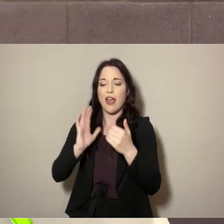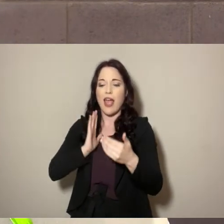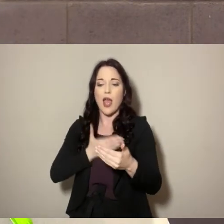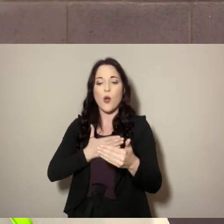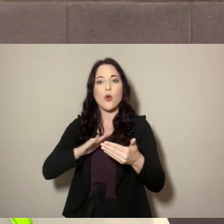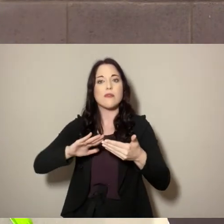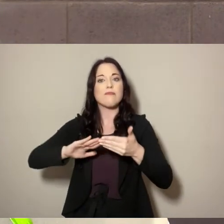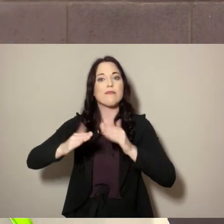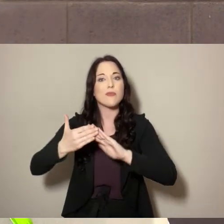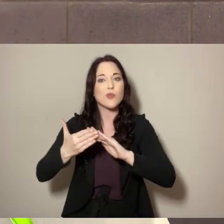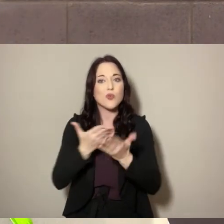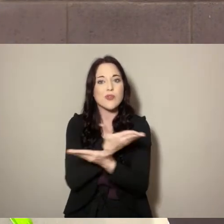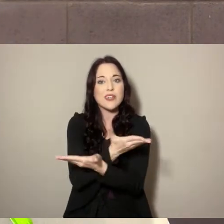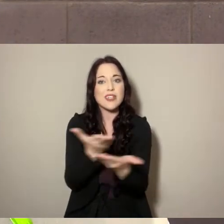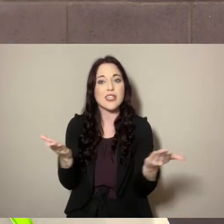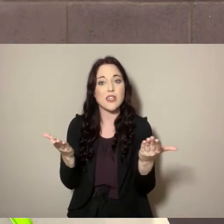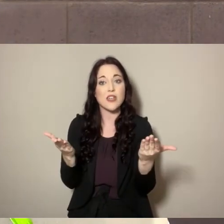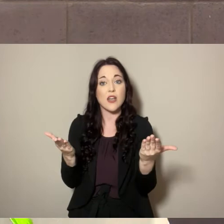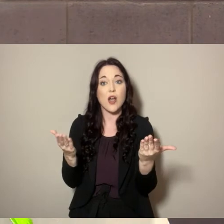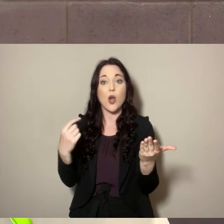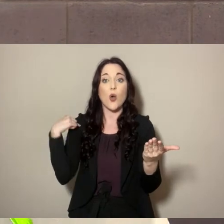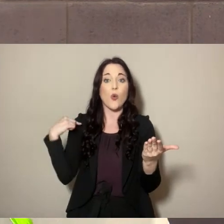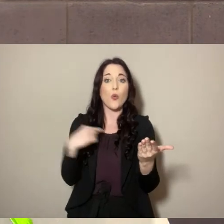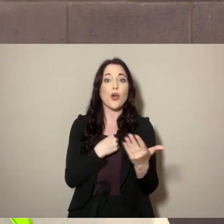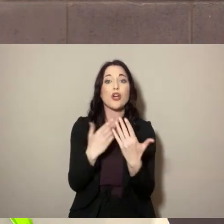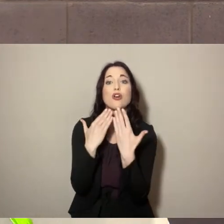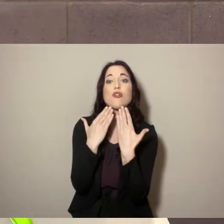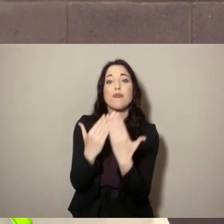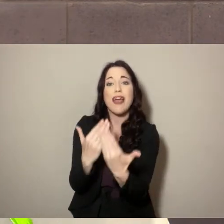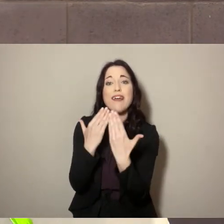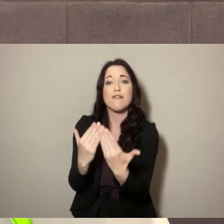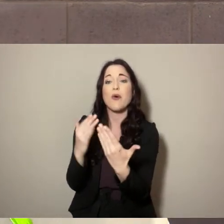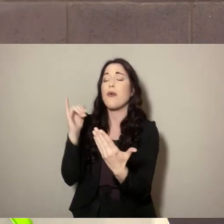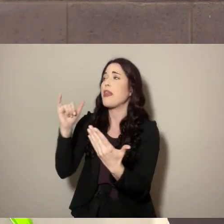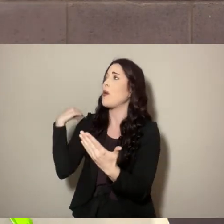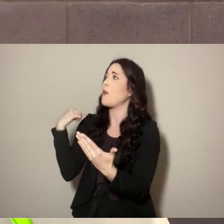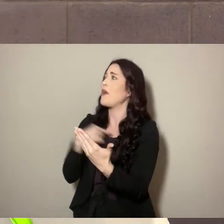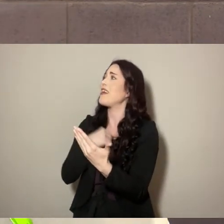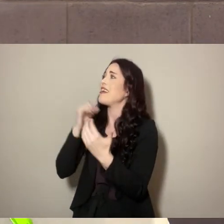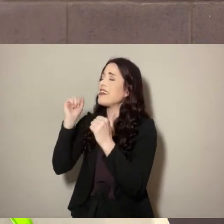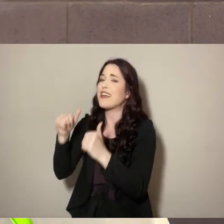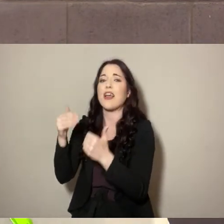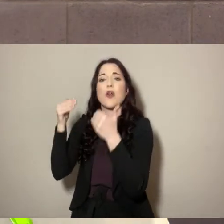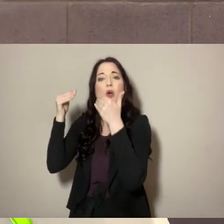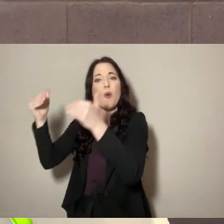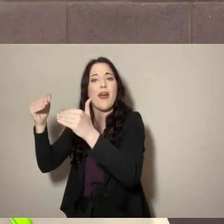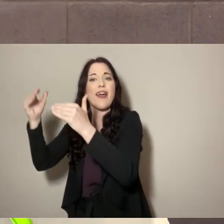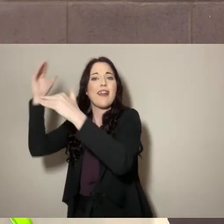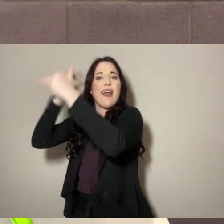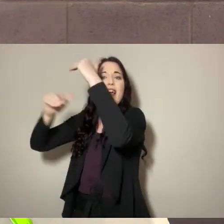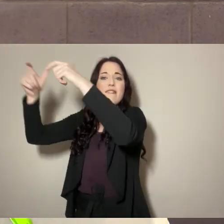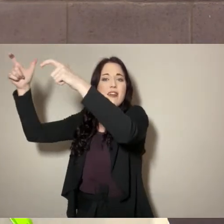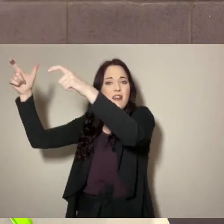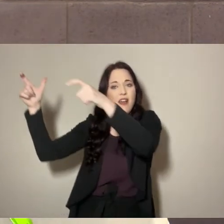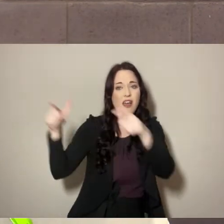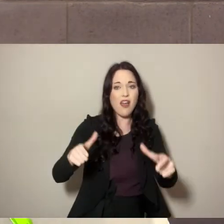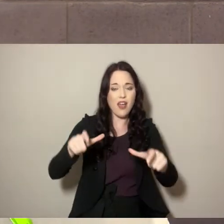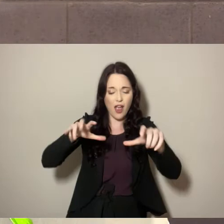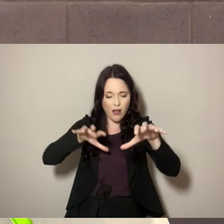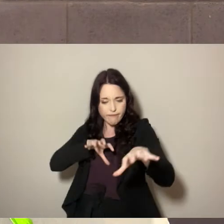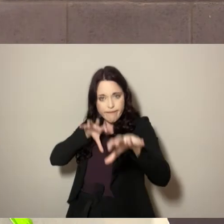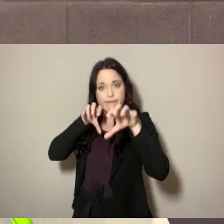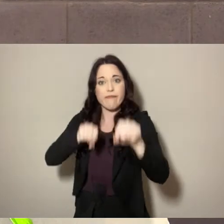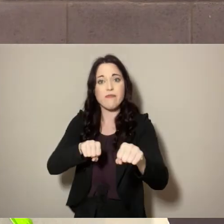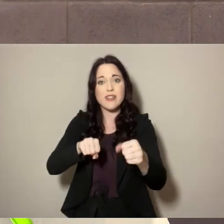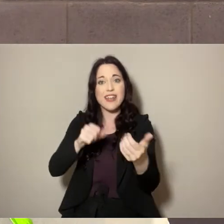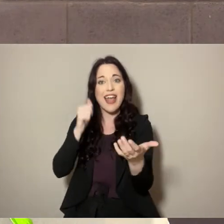road, but now. So let us bring heaven to earth every day as we live lives that